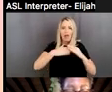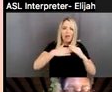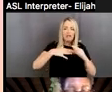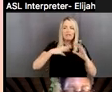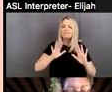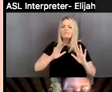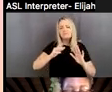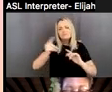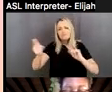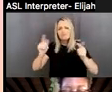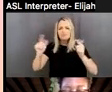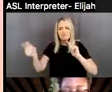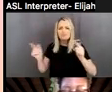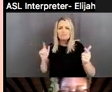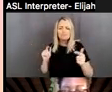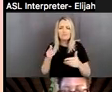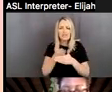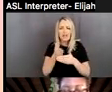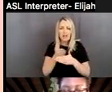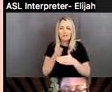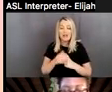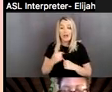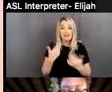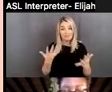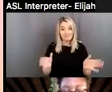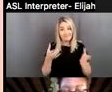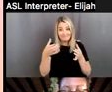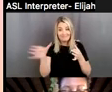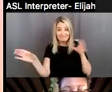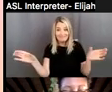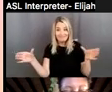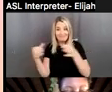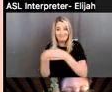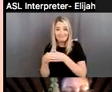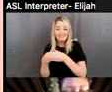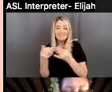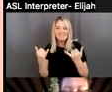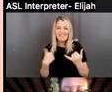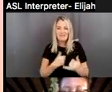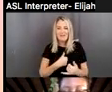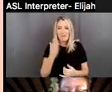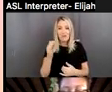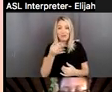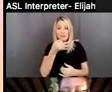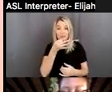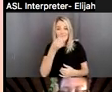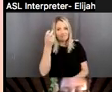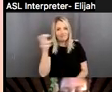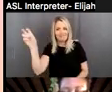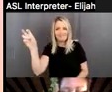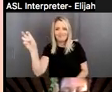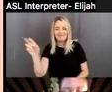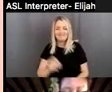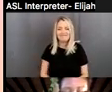We have some breakout rooms set up and we will transition in a moment.